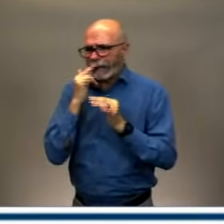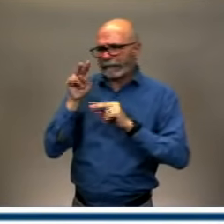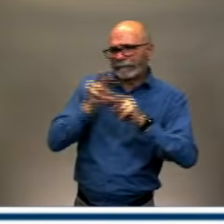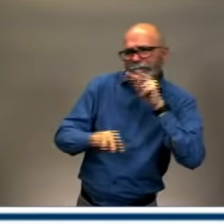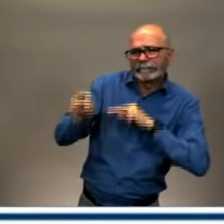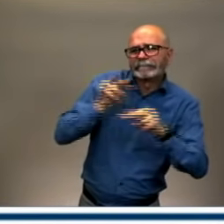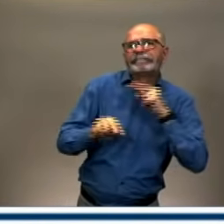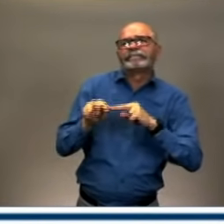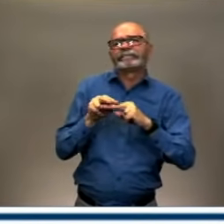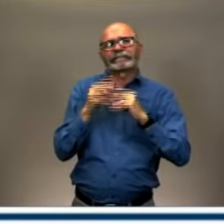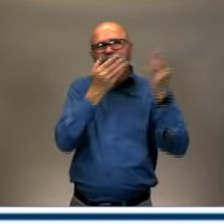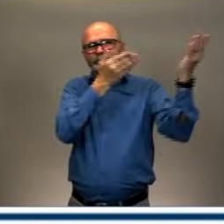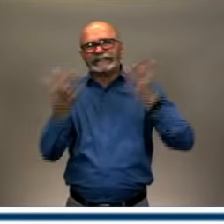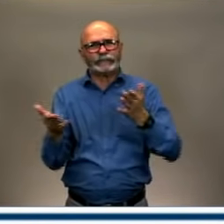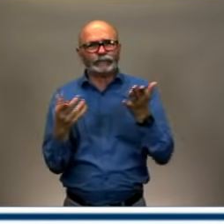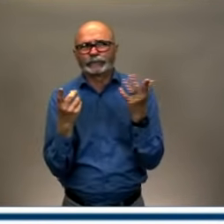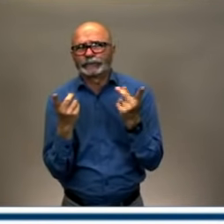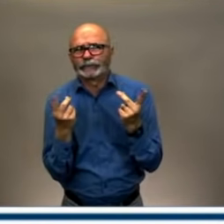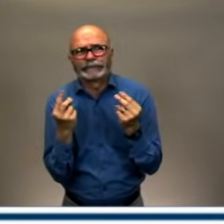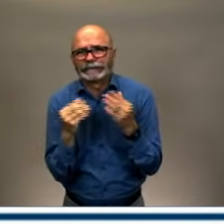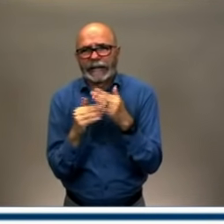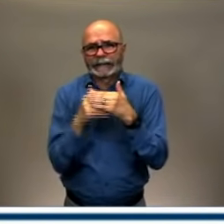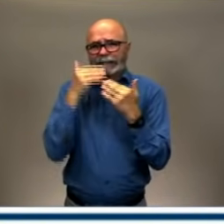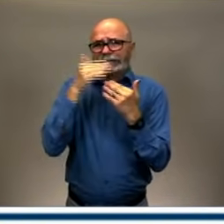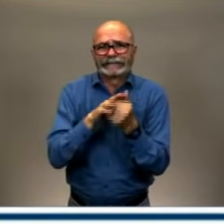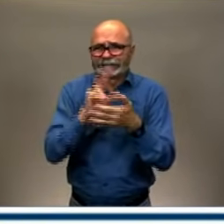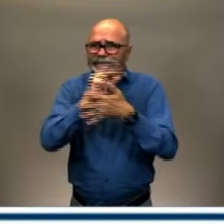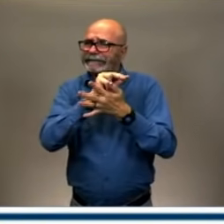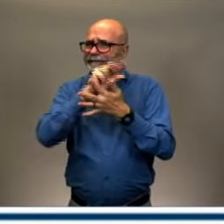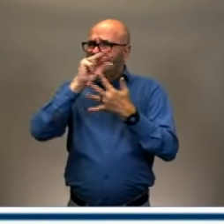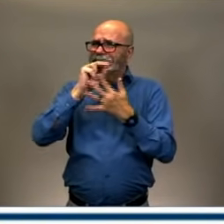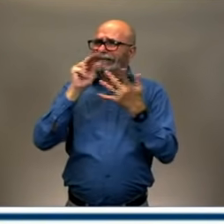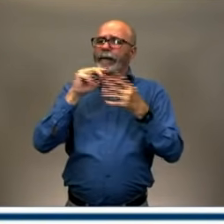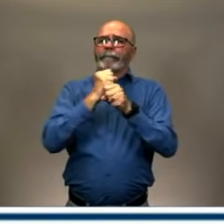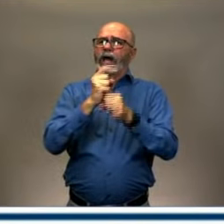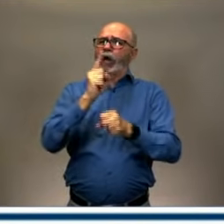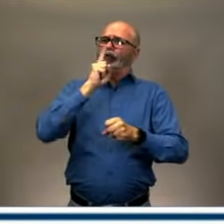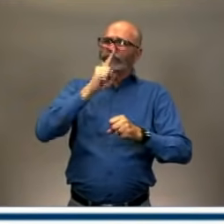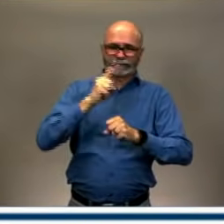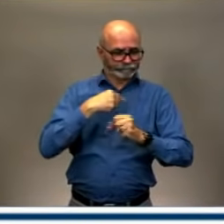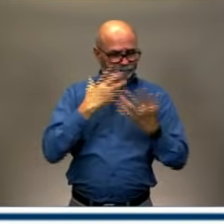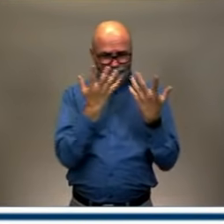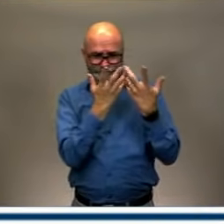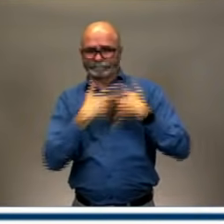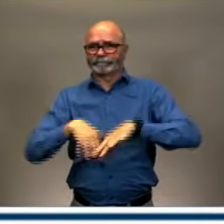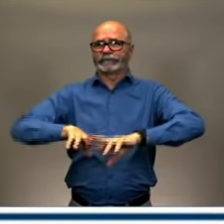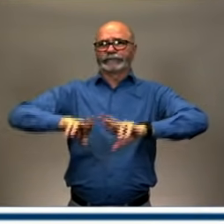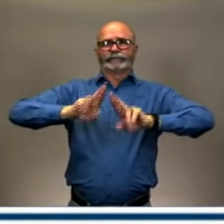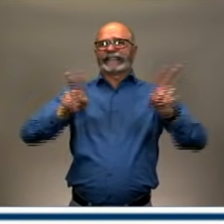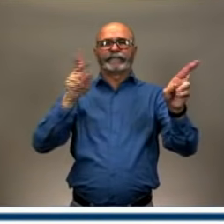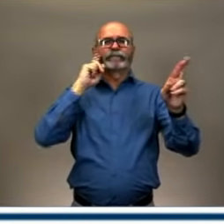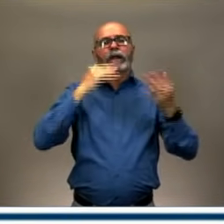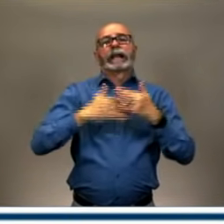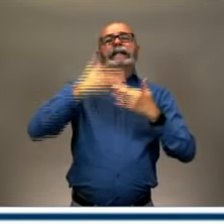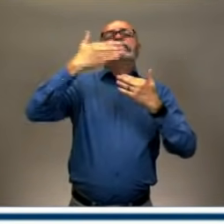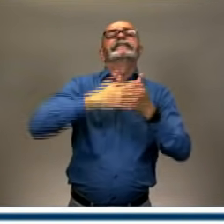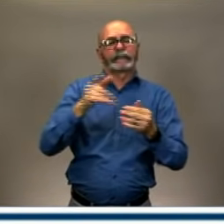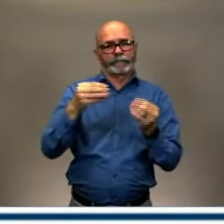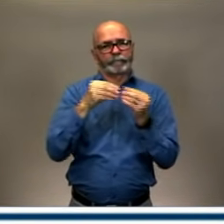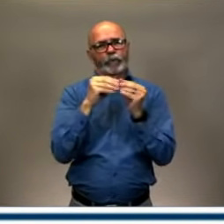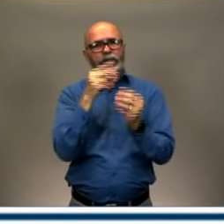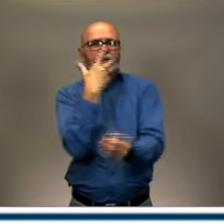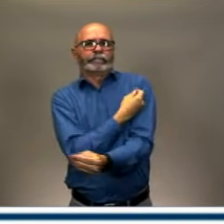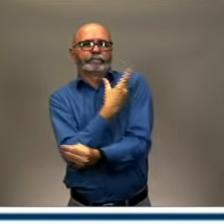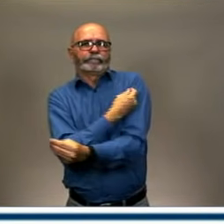vaccine delivery models, which will help us to ensure that we are ready to deliver much larger amounts of vaccine as we